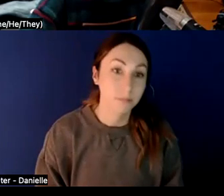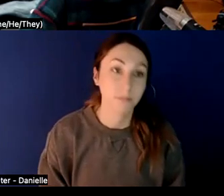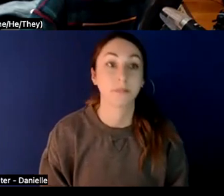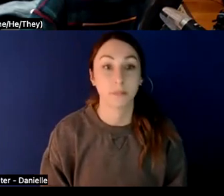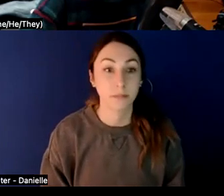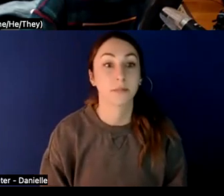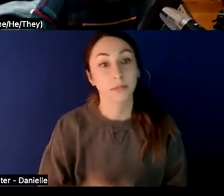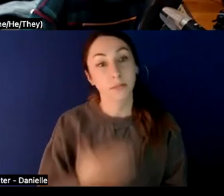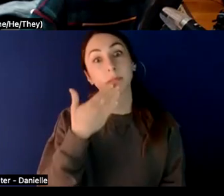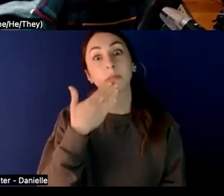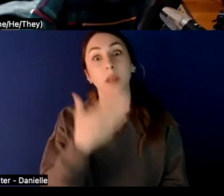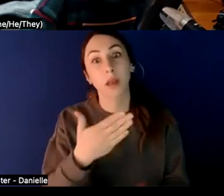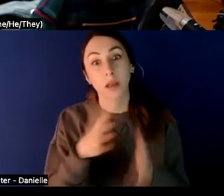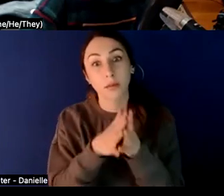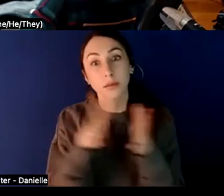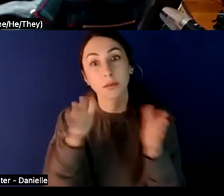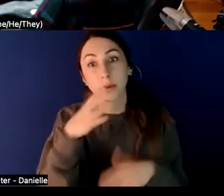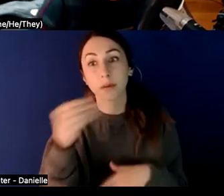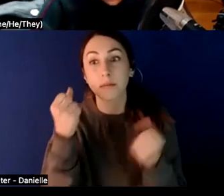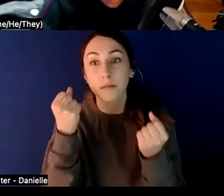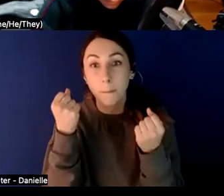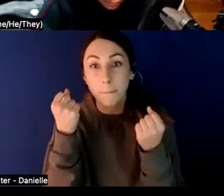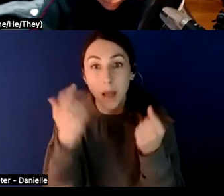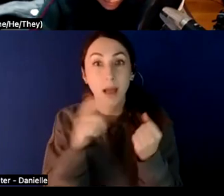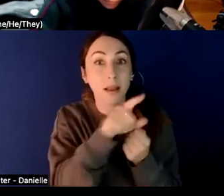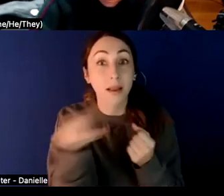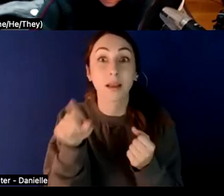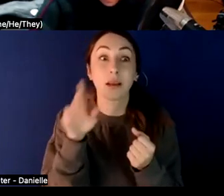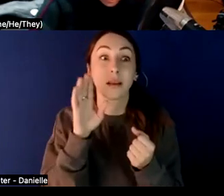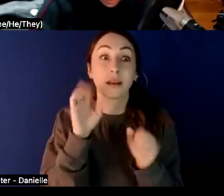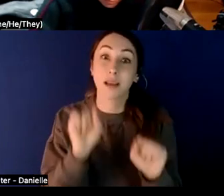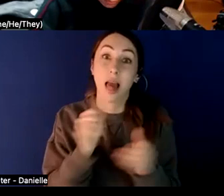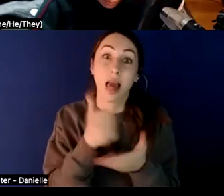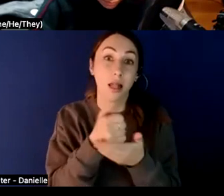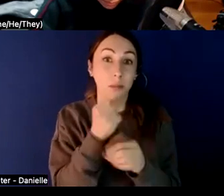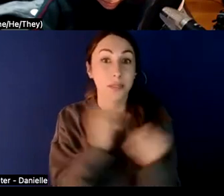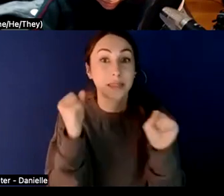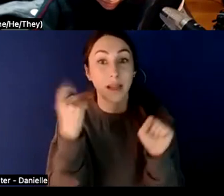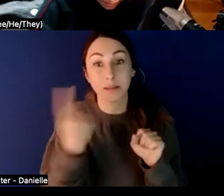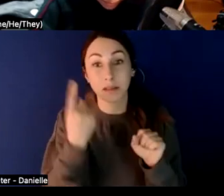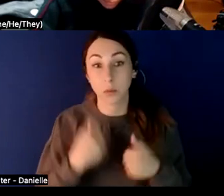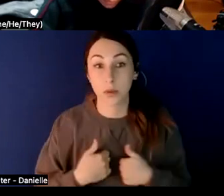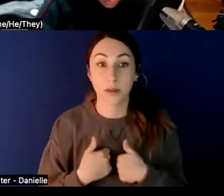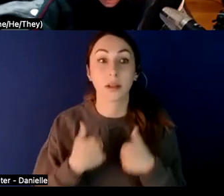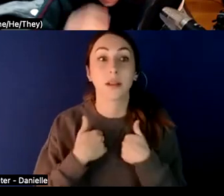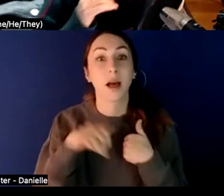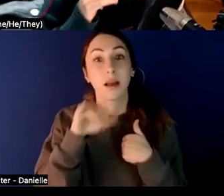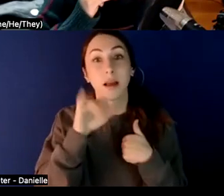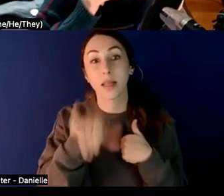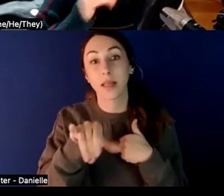Thank you so much. And so many of those can honestly help to save a life. It goes so much beyond